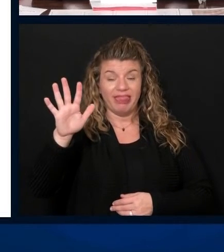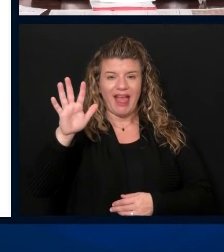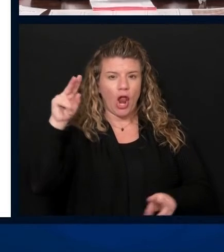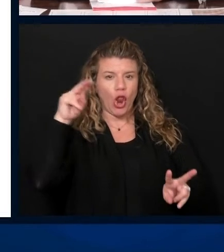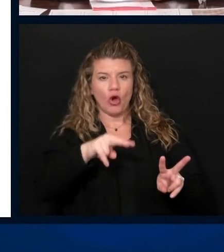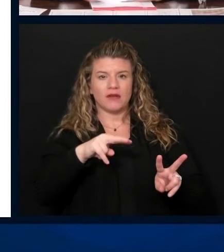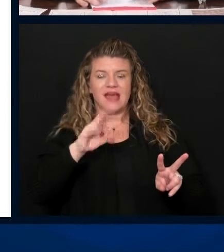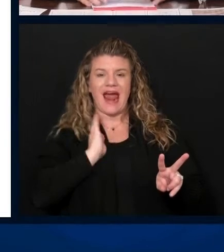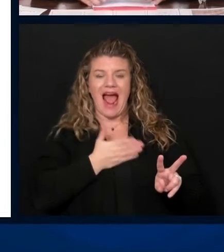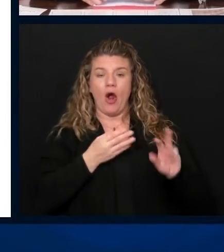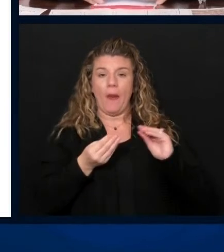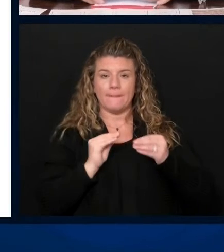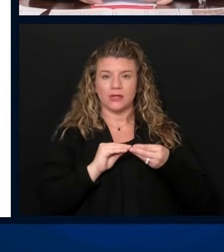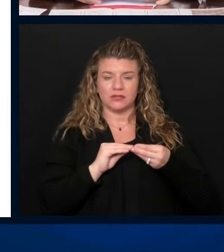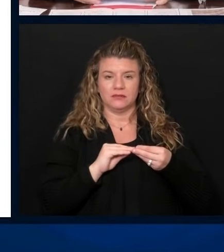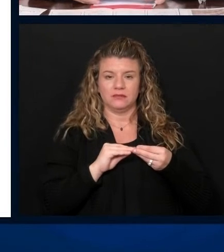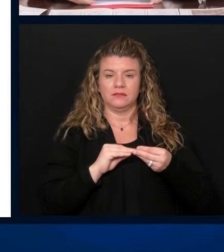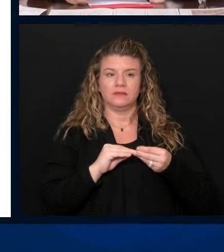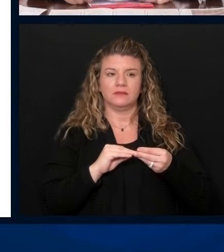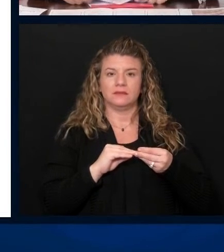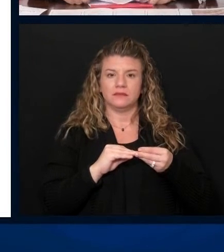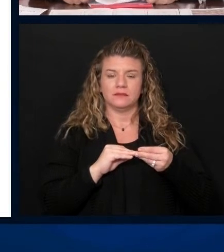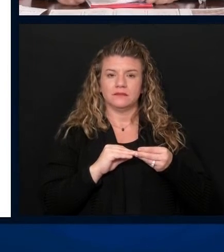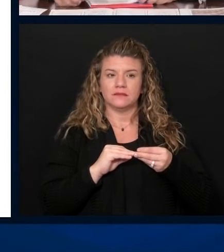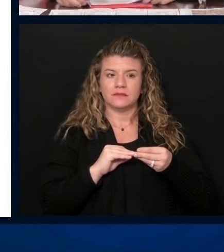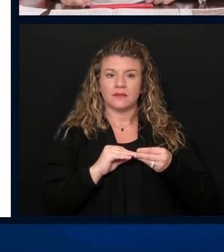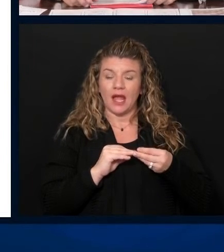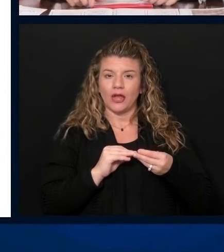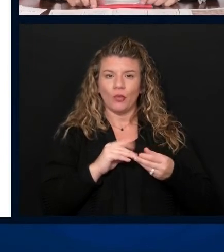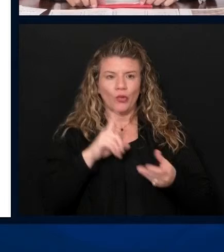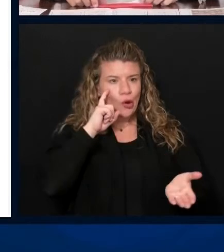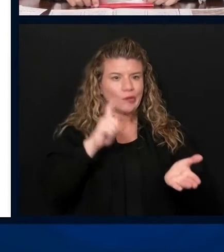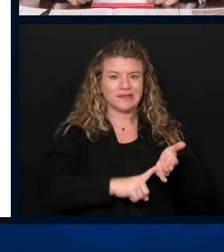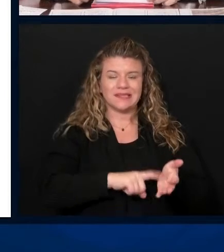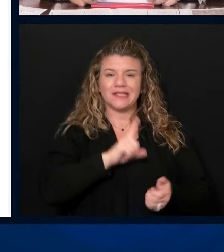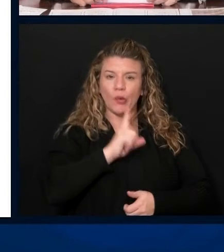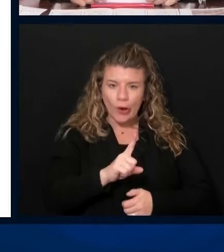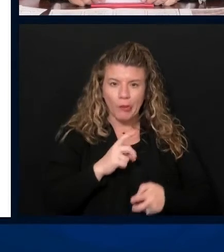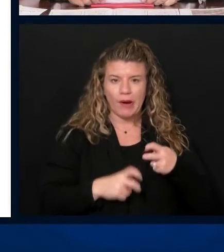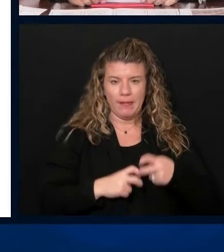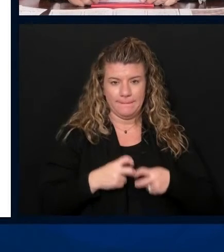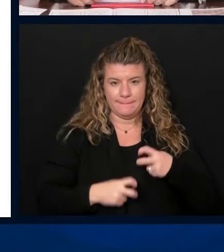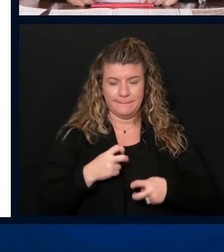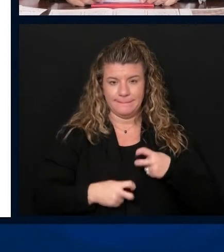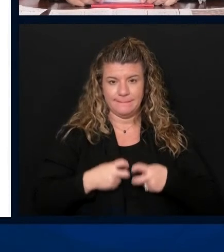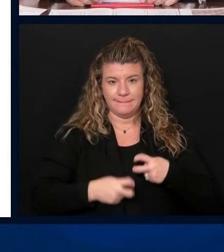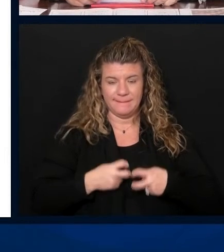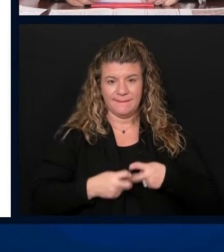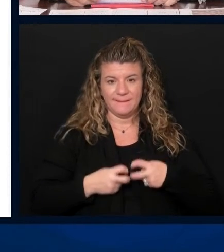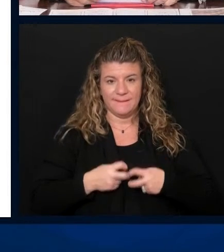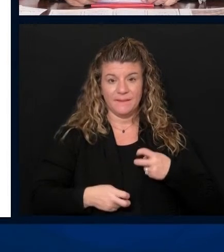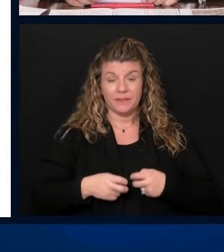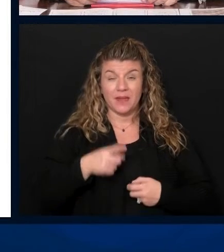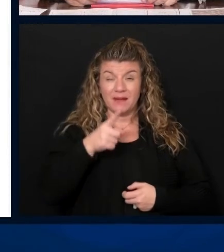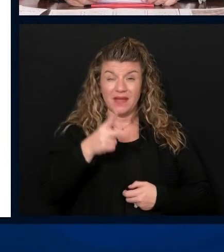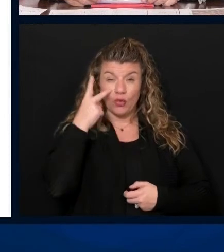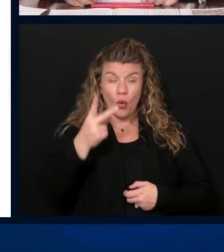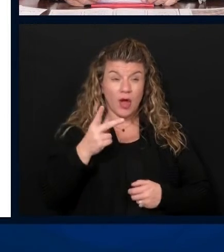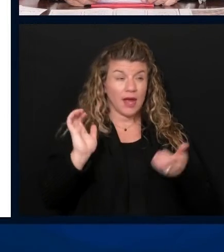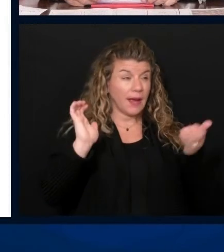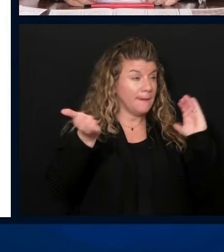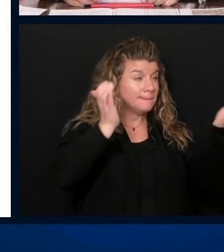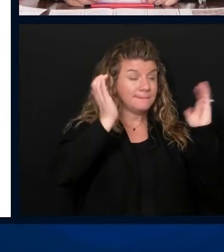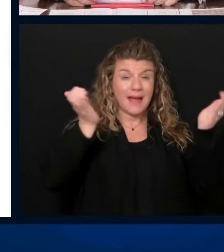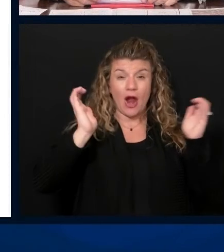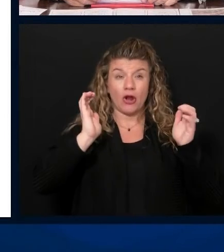it has to say, we got a real problem. Anybody that looks across our land in